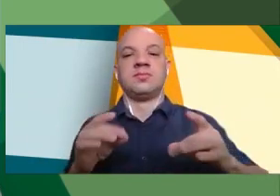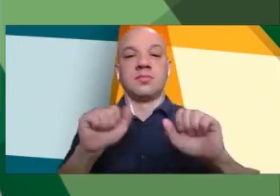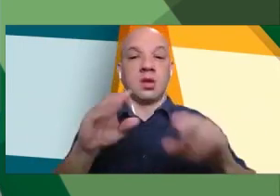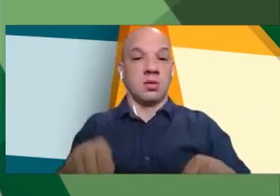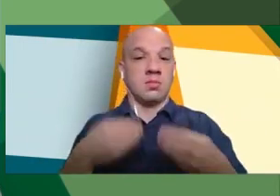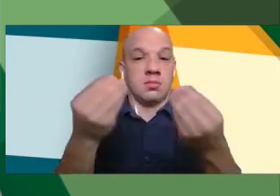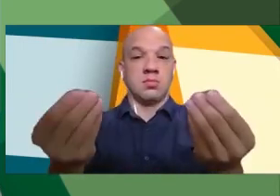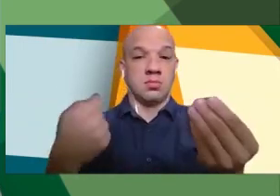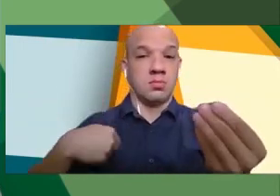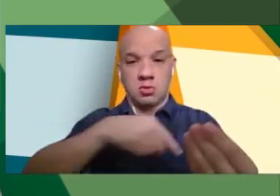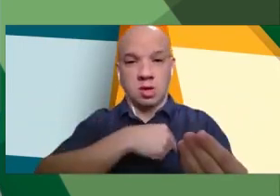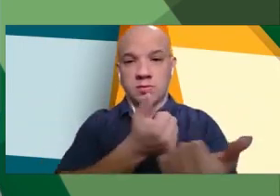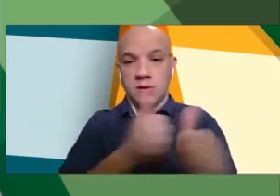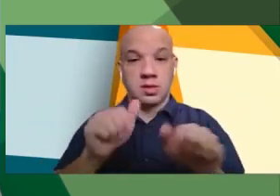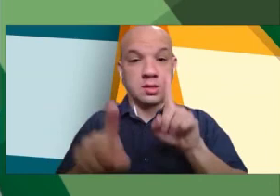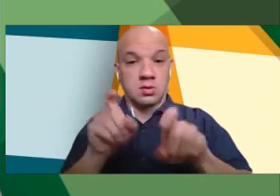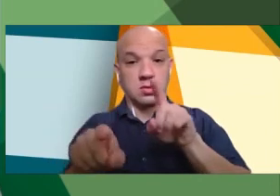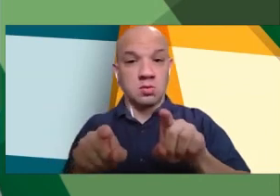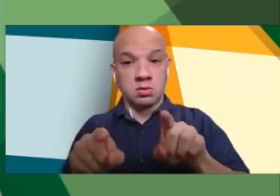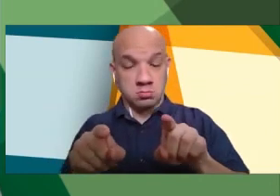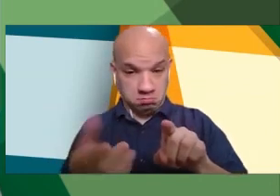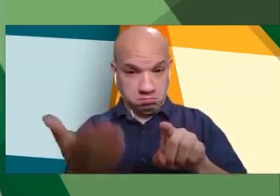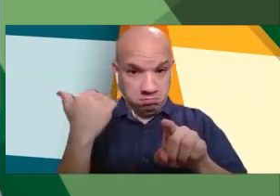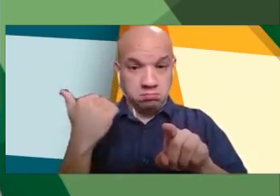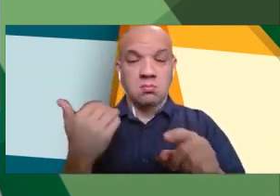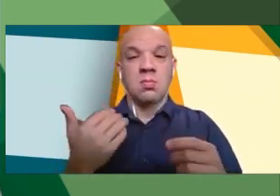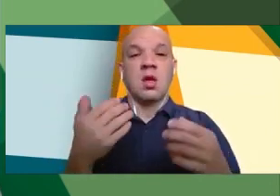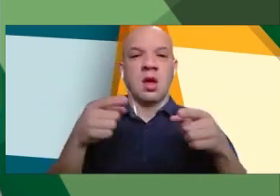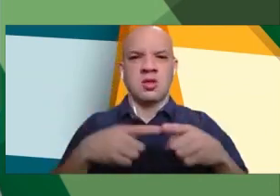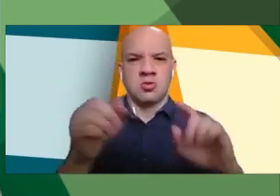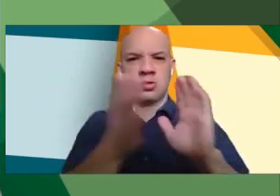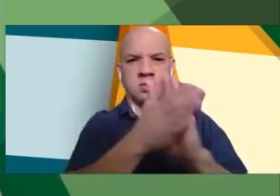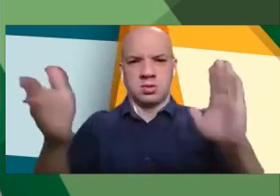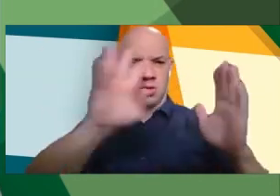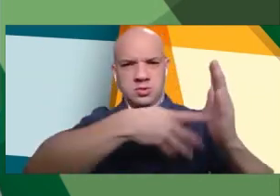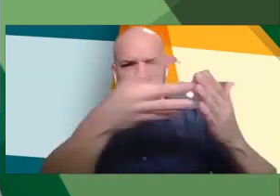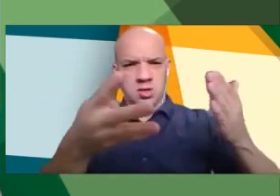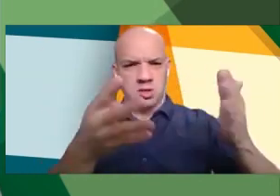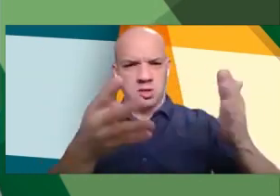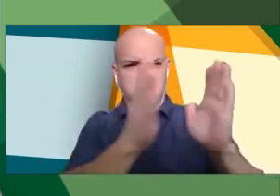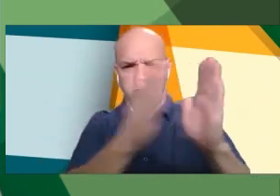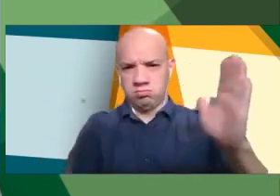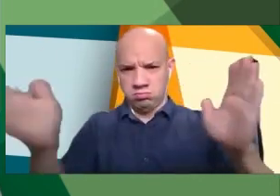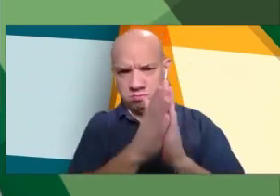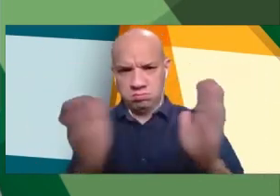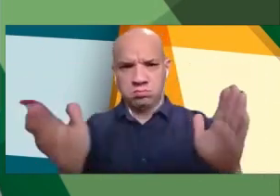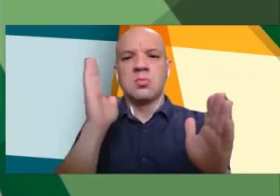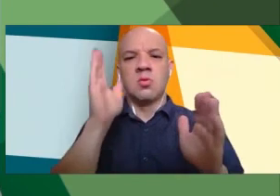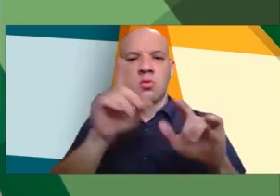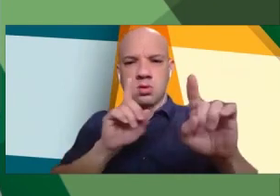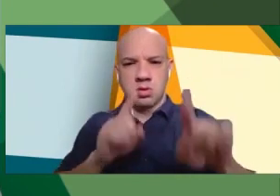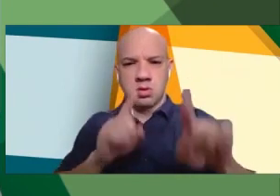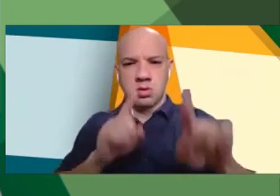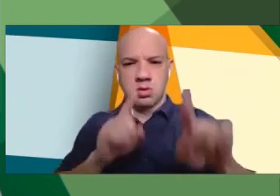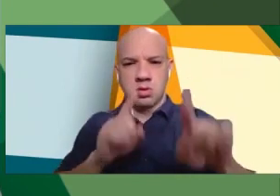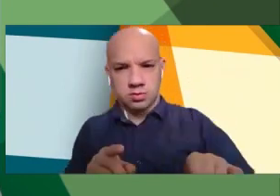provide us with the question, and during the term established in the scheduled, and also we are going to be